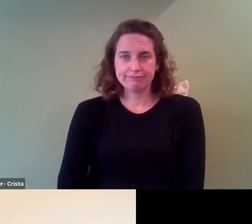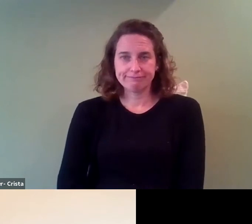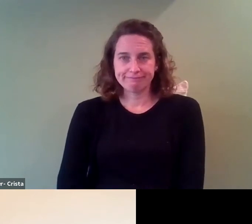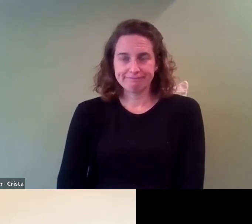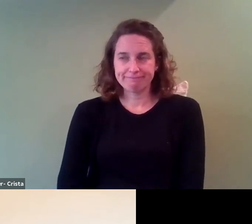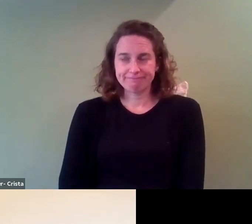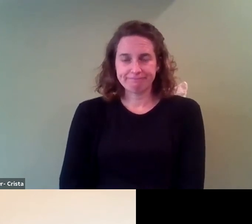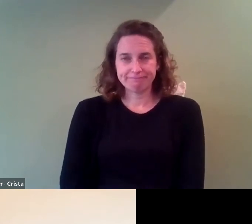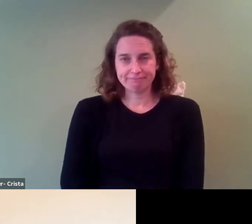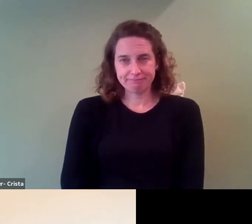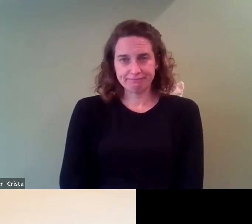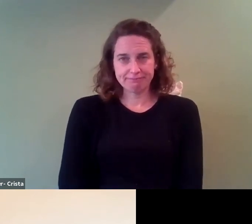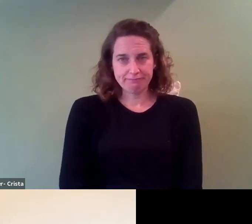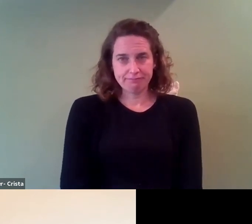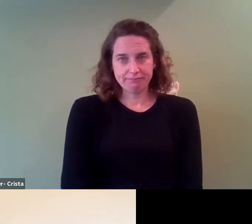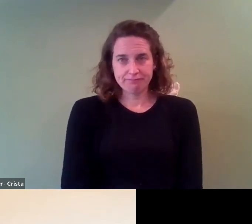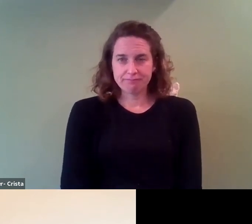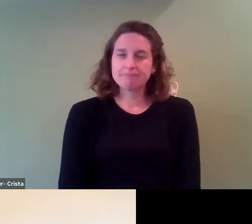what